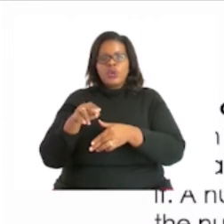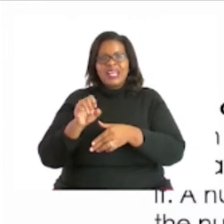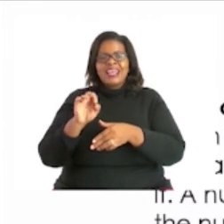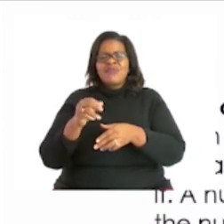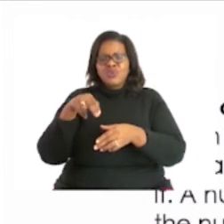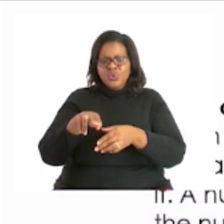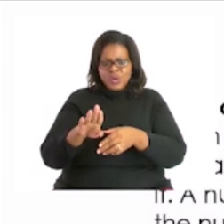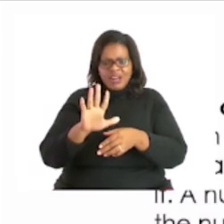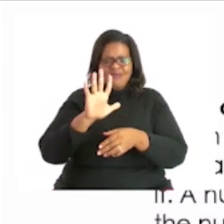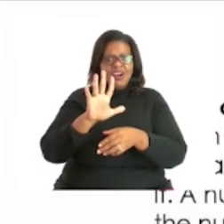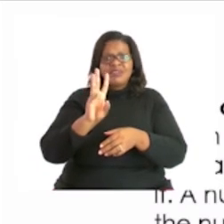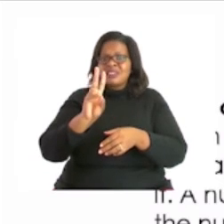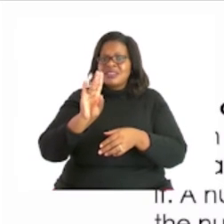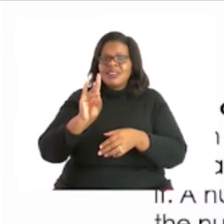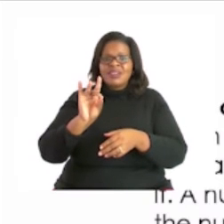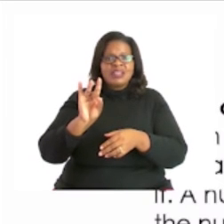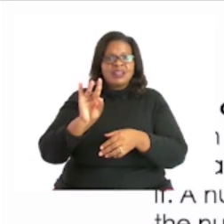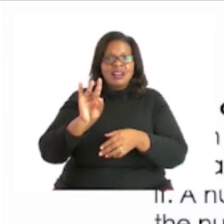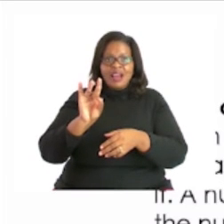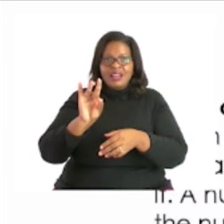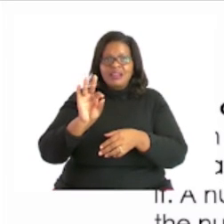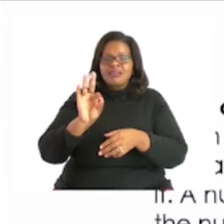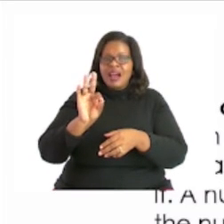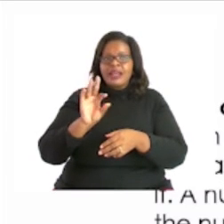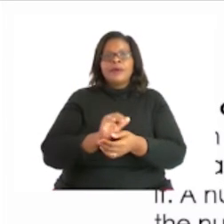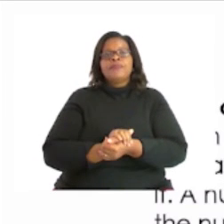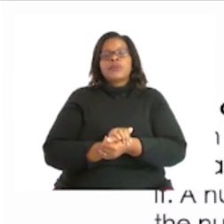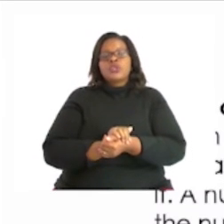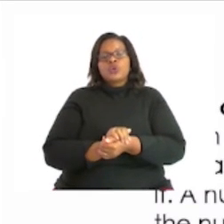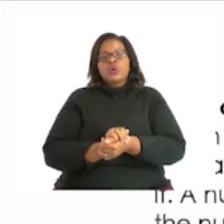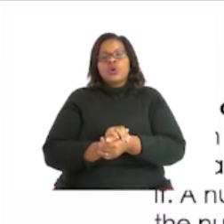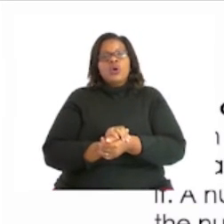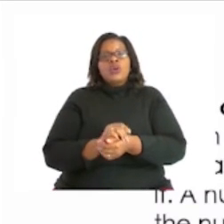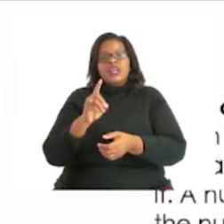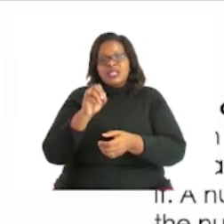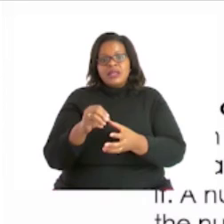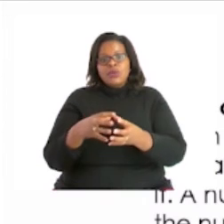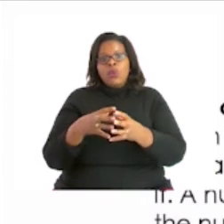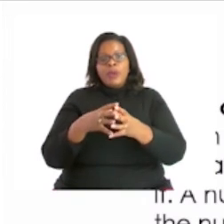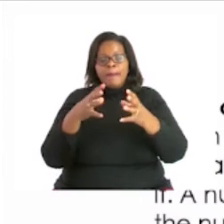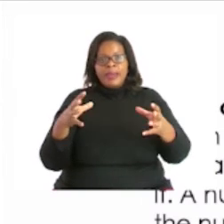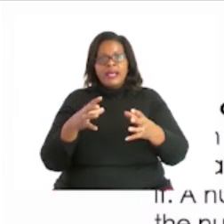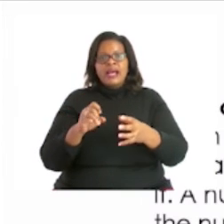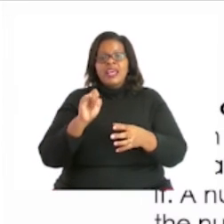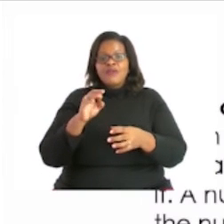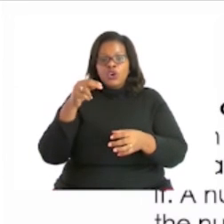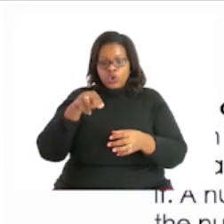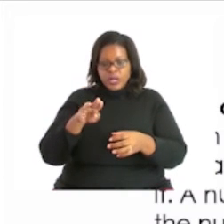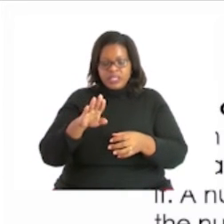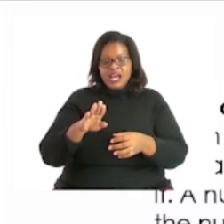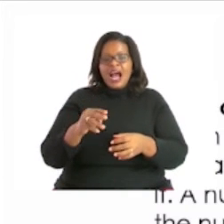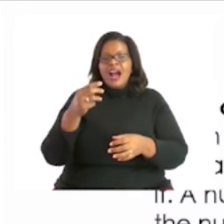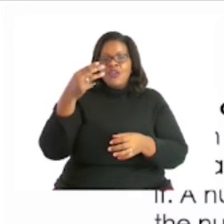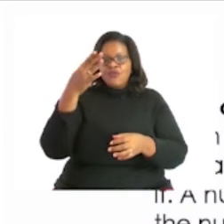5, 6, 7, 8, or 9, the 10 will become 1 bigger. If the units are 4,